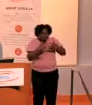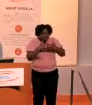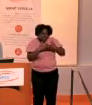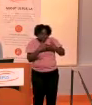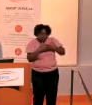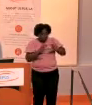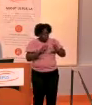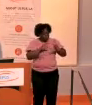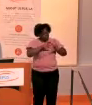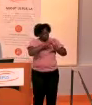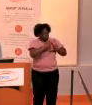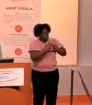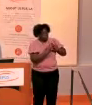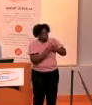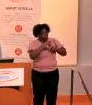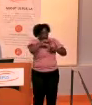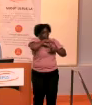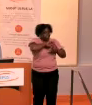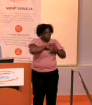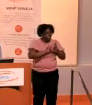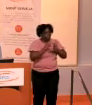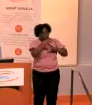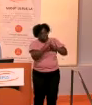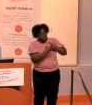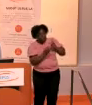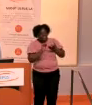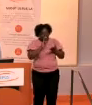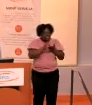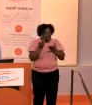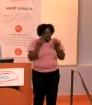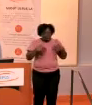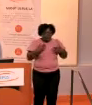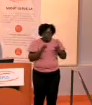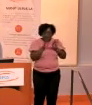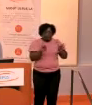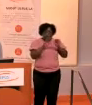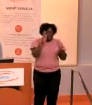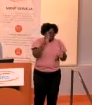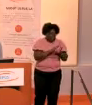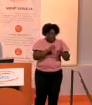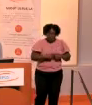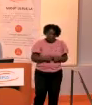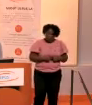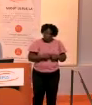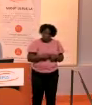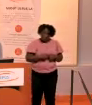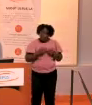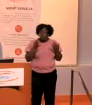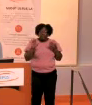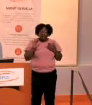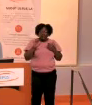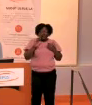maybe we're decreasing the scarring that's happening is quite important. This is a change from the